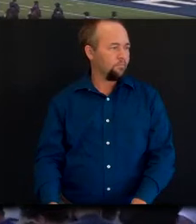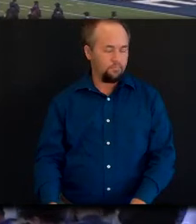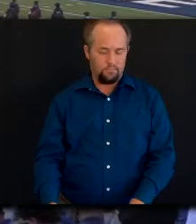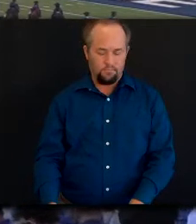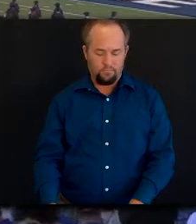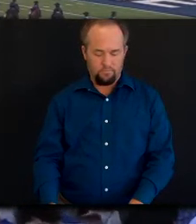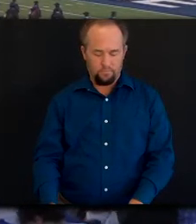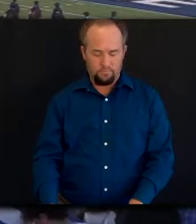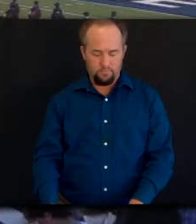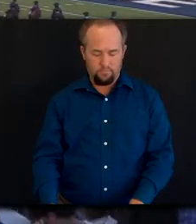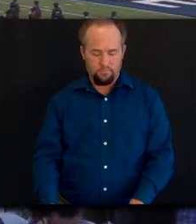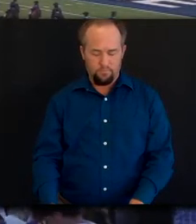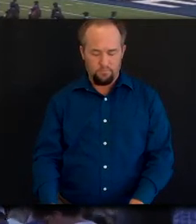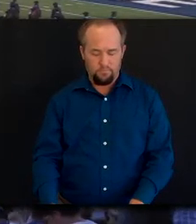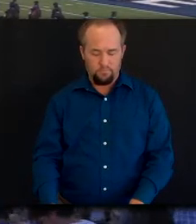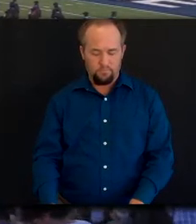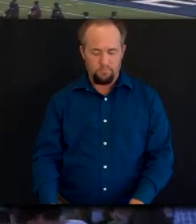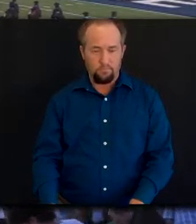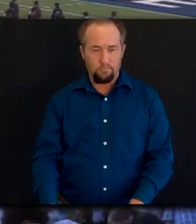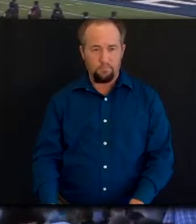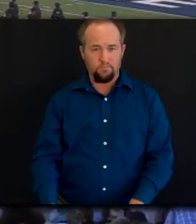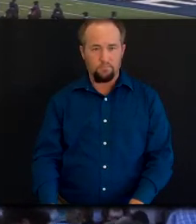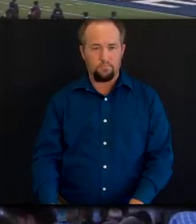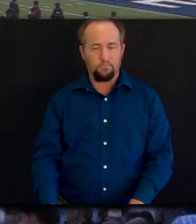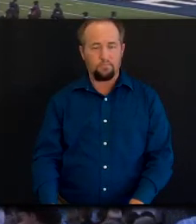Color Guard, return to post.